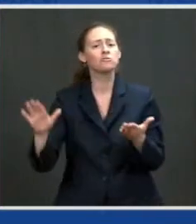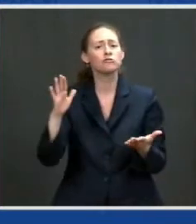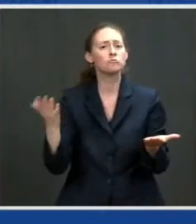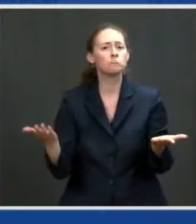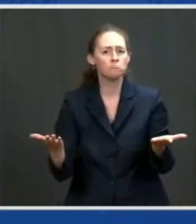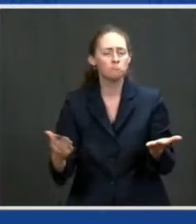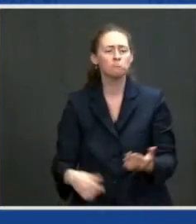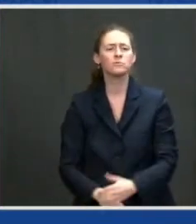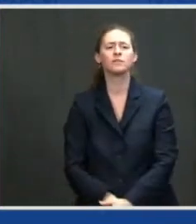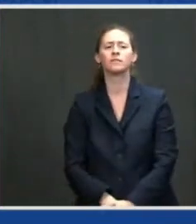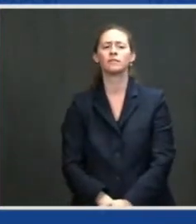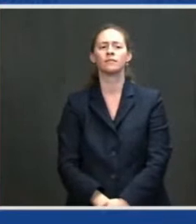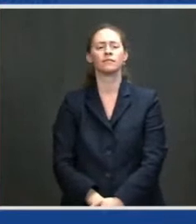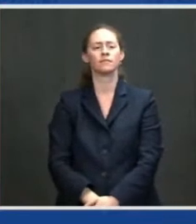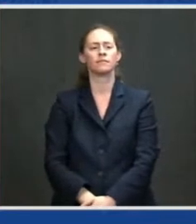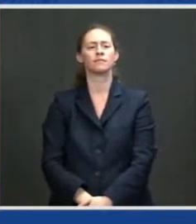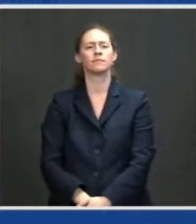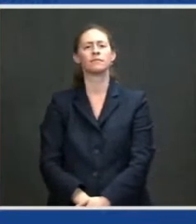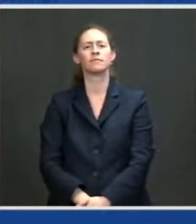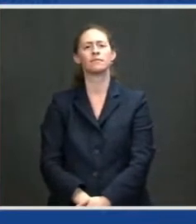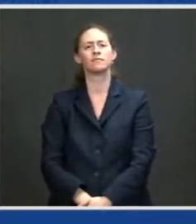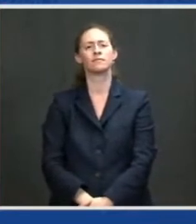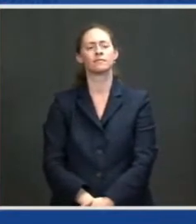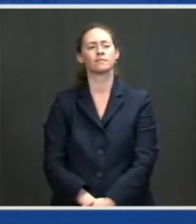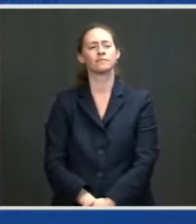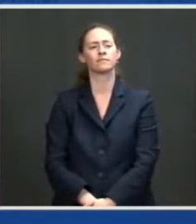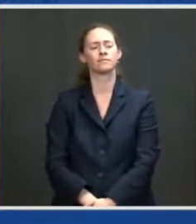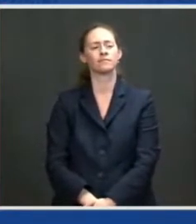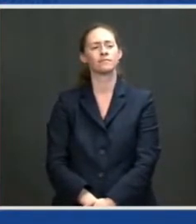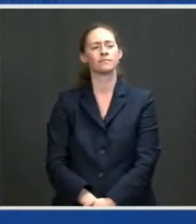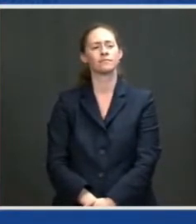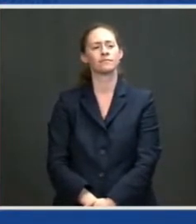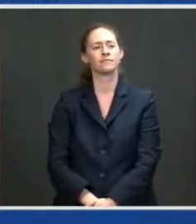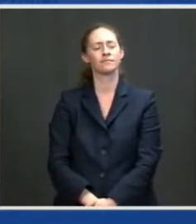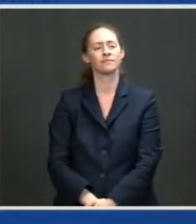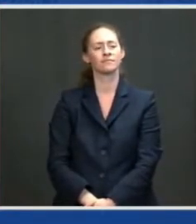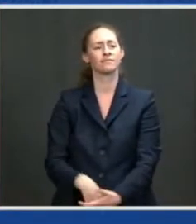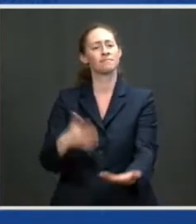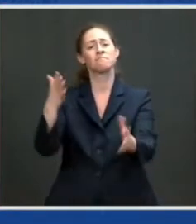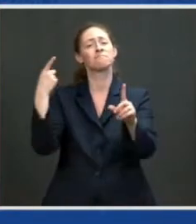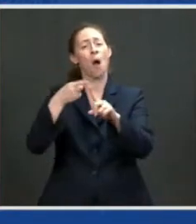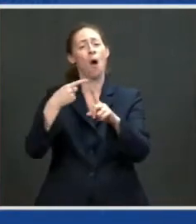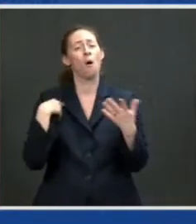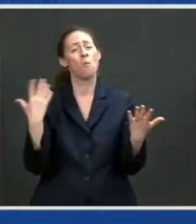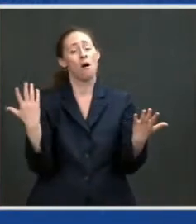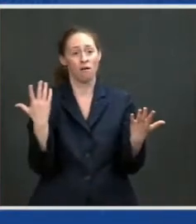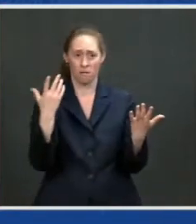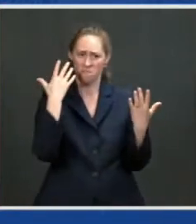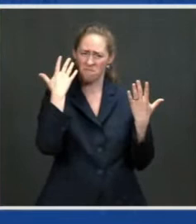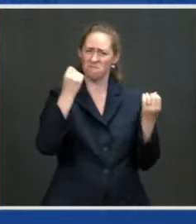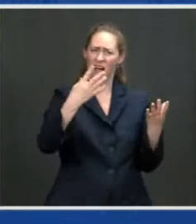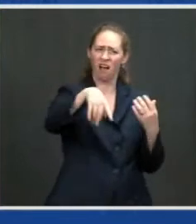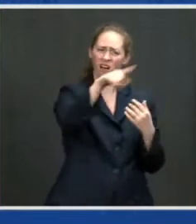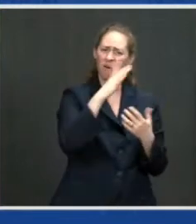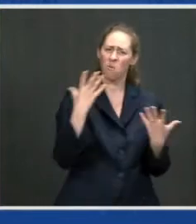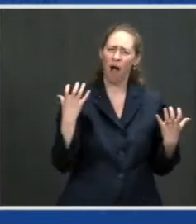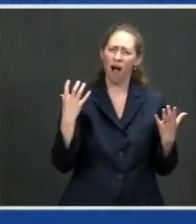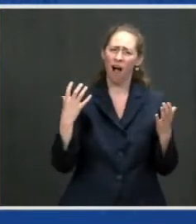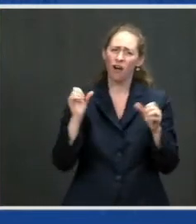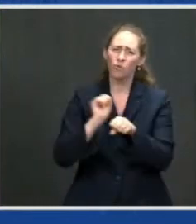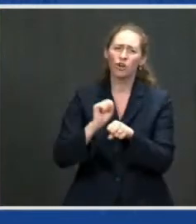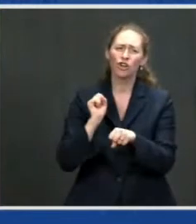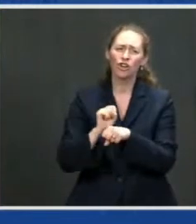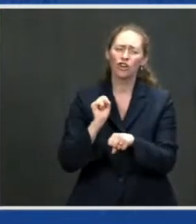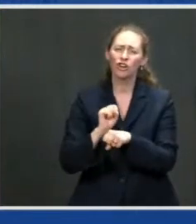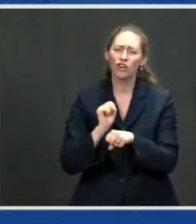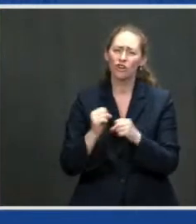The bottom line is that people are going to be going back to work. There's a new bargain. Everyone